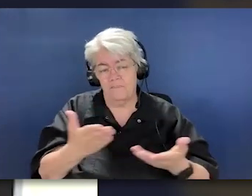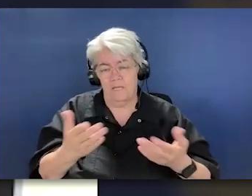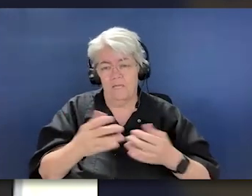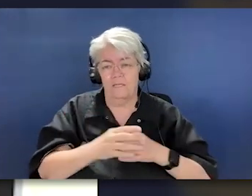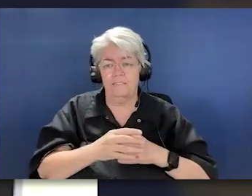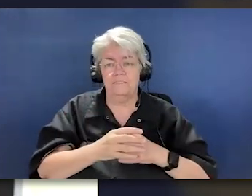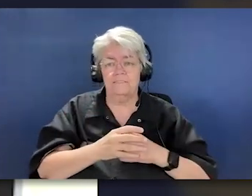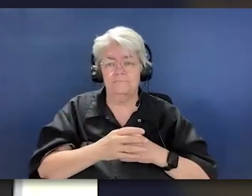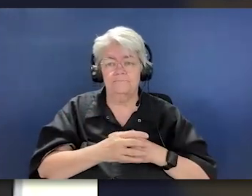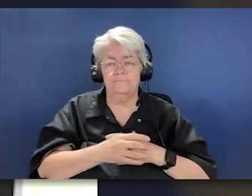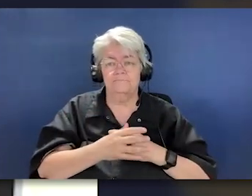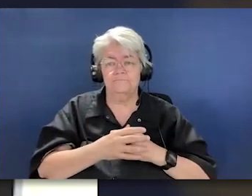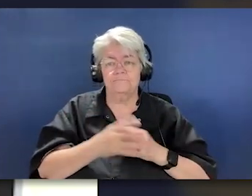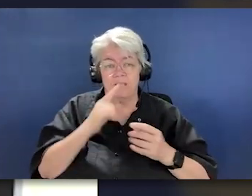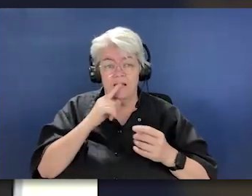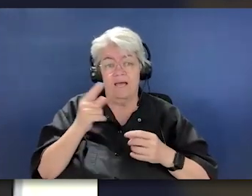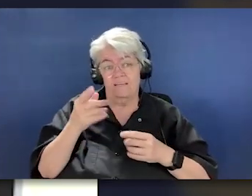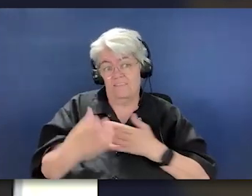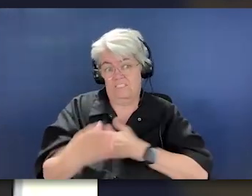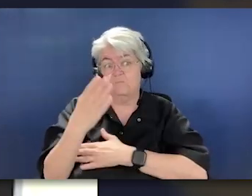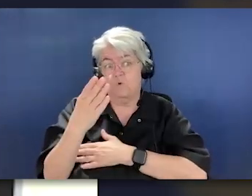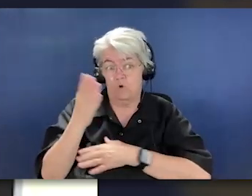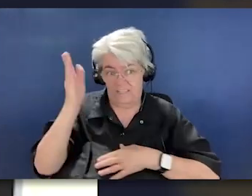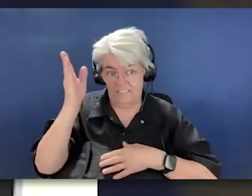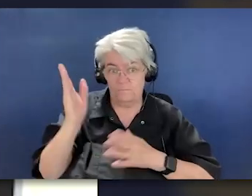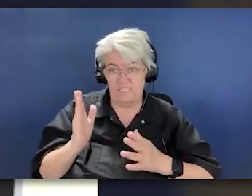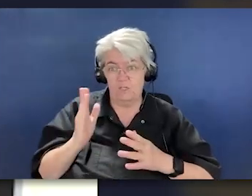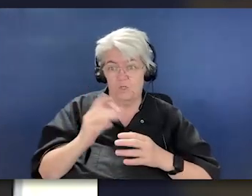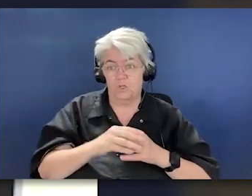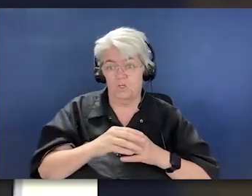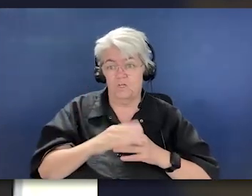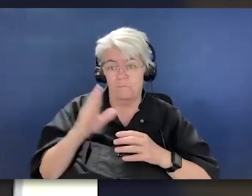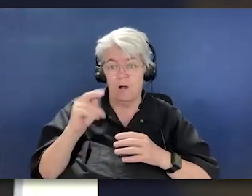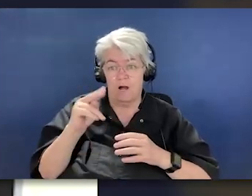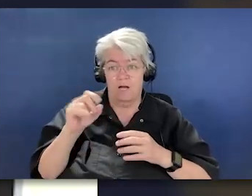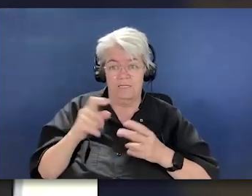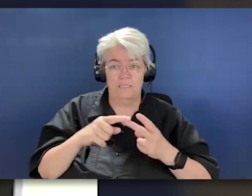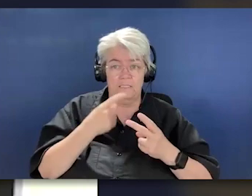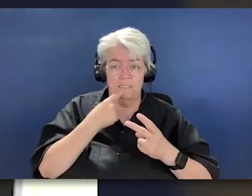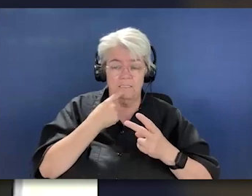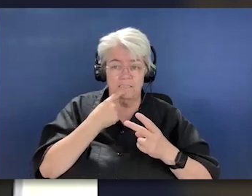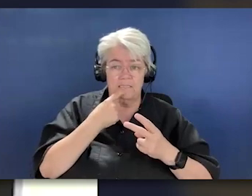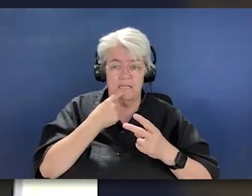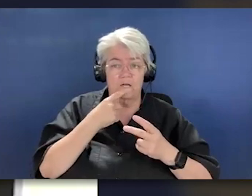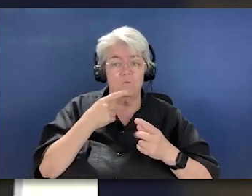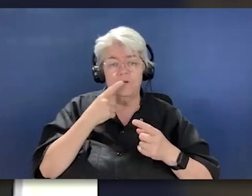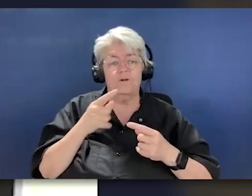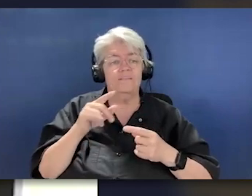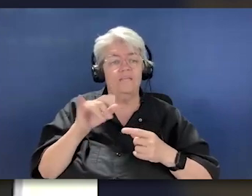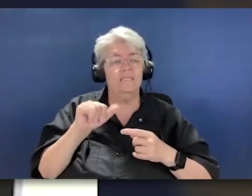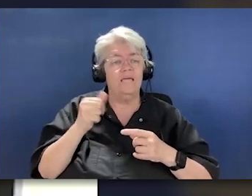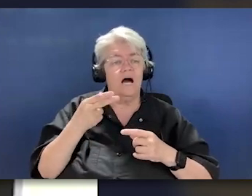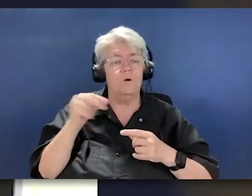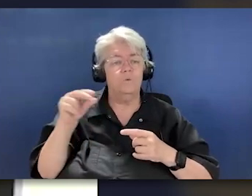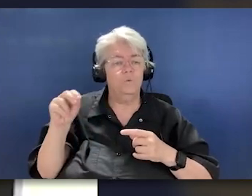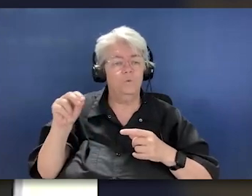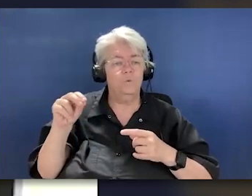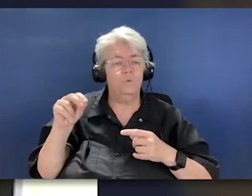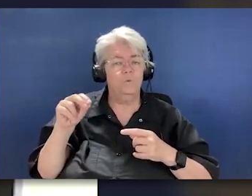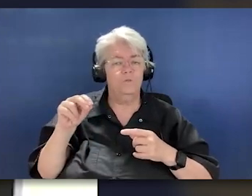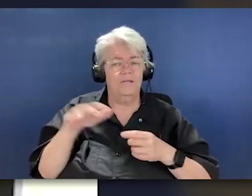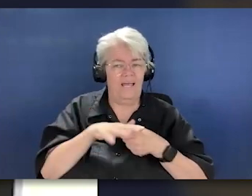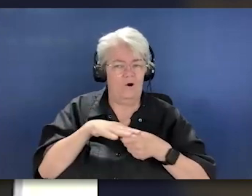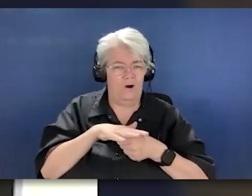right now, and the speaker this morning, Bonnie, talked about this, we are in sort of the Yahoo era of